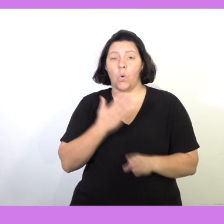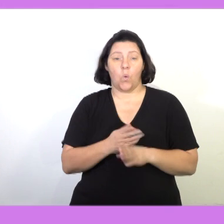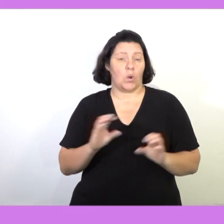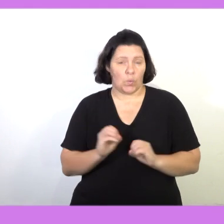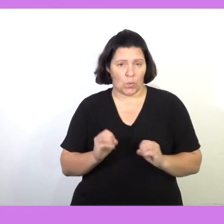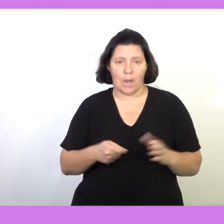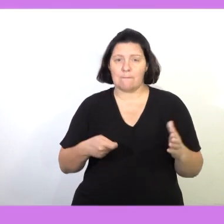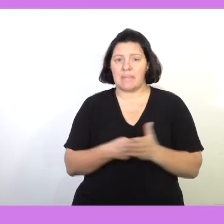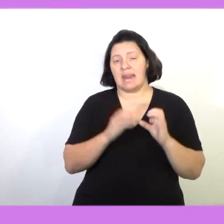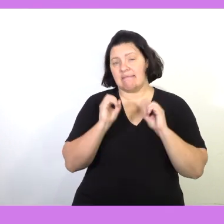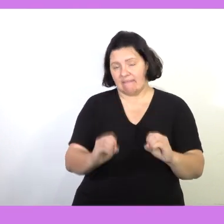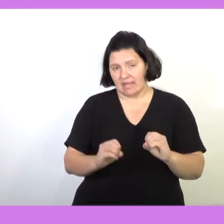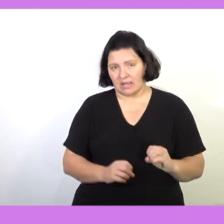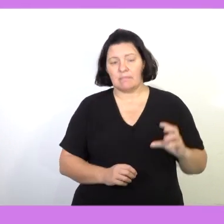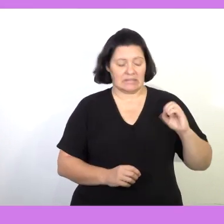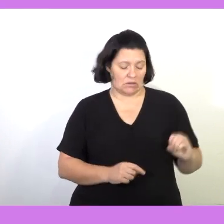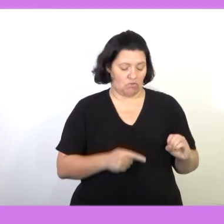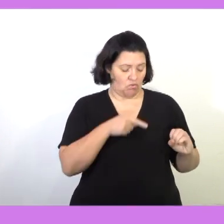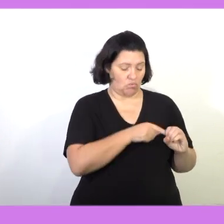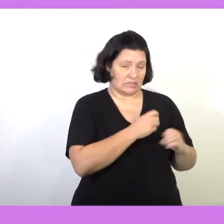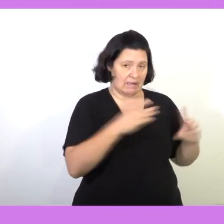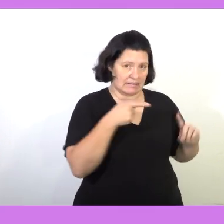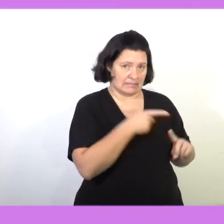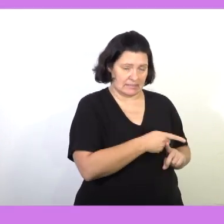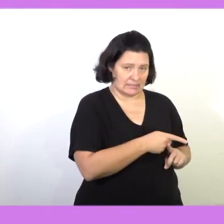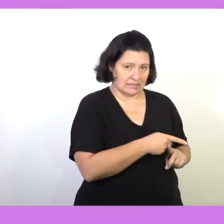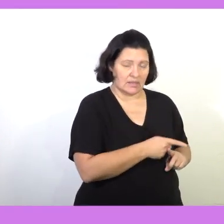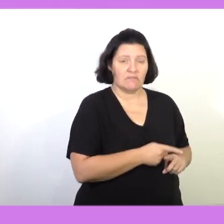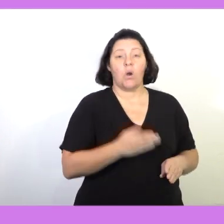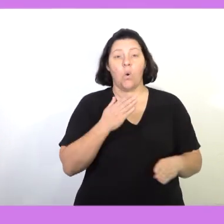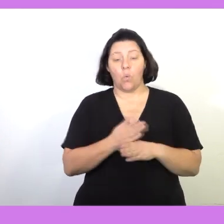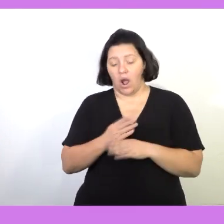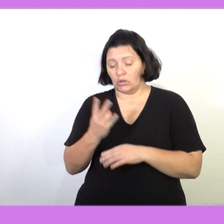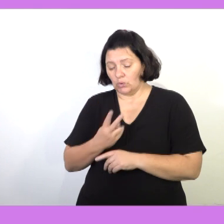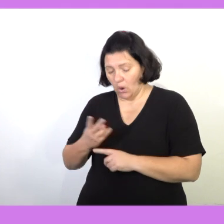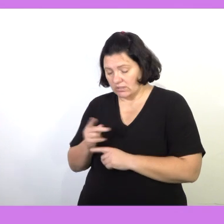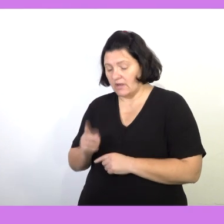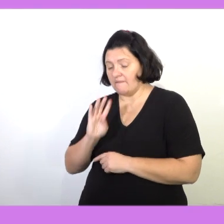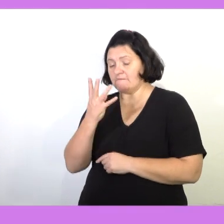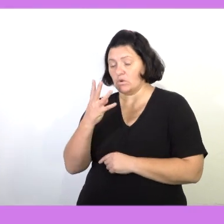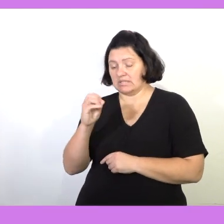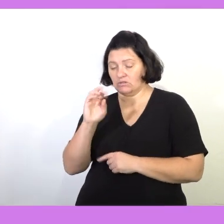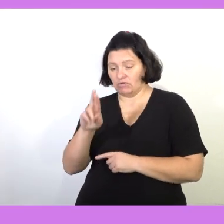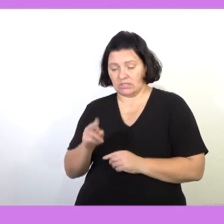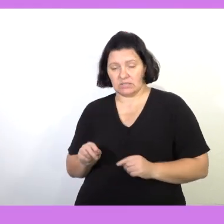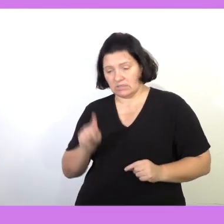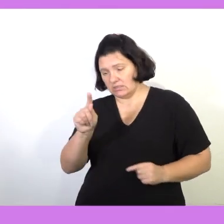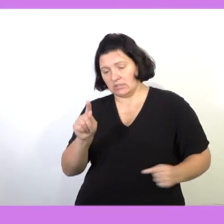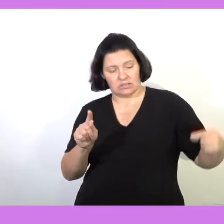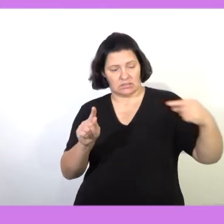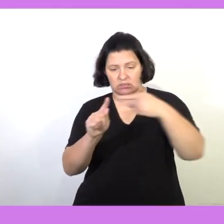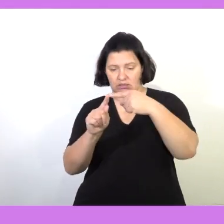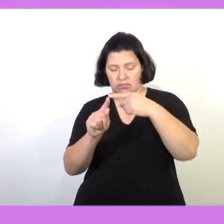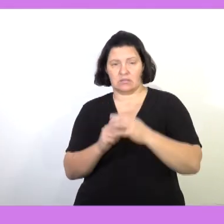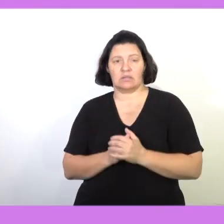he hasn't worked, he will not be paid anything. So it will be 0 over there. And then if he worked for 2 hours, he will be paid 40 rands.